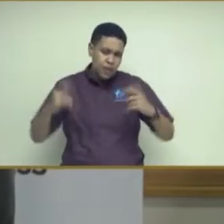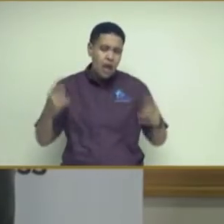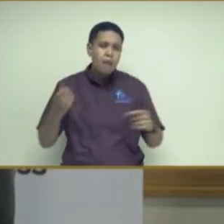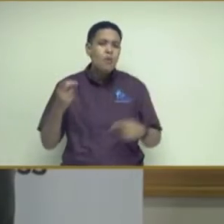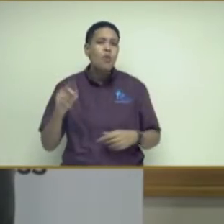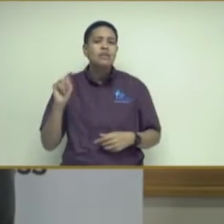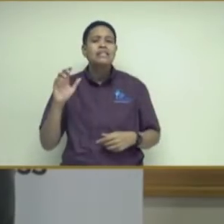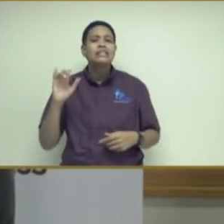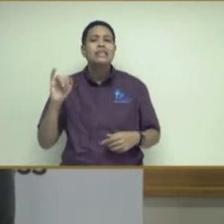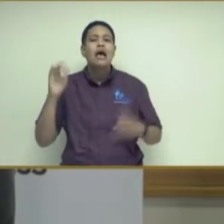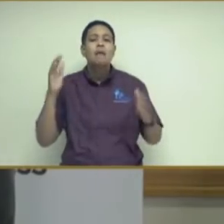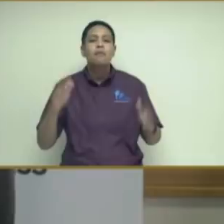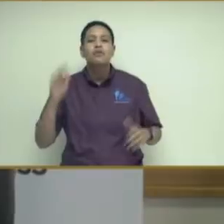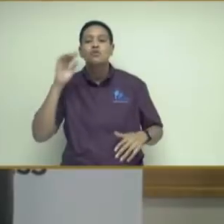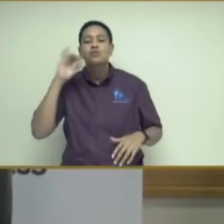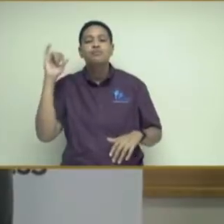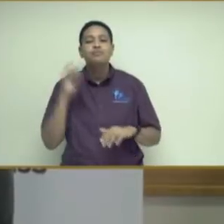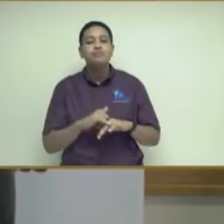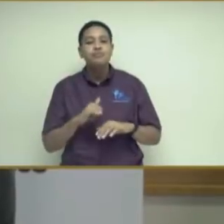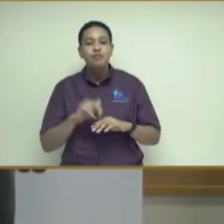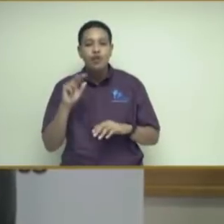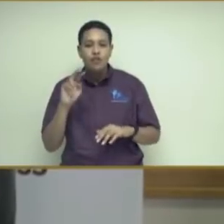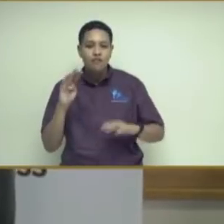TCI patient that came in?